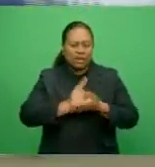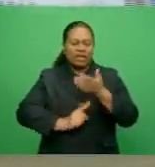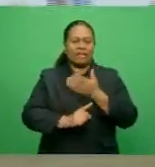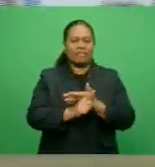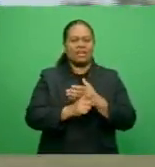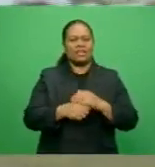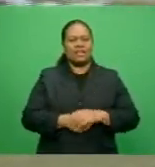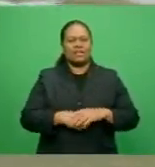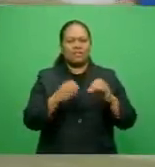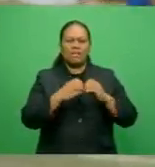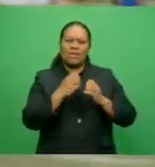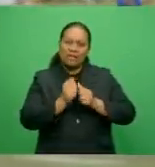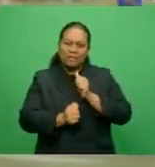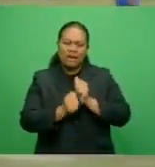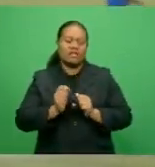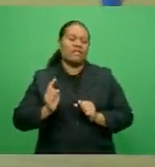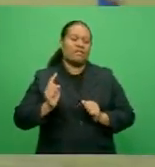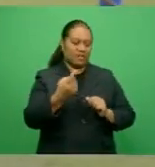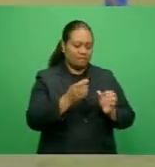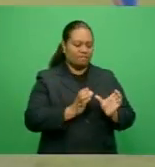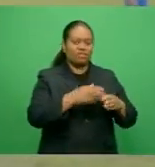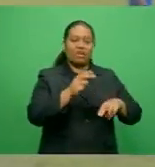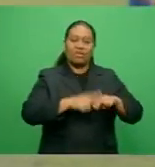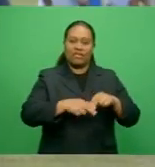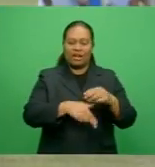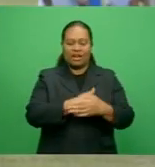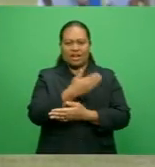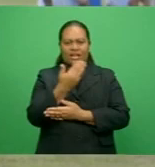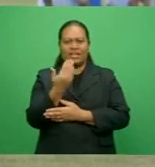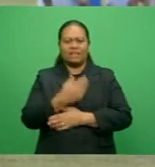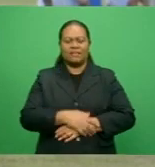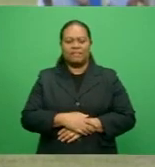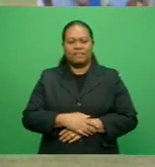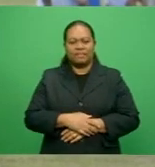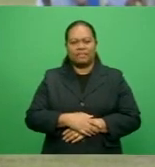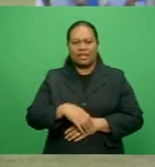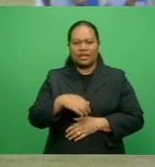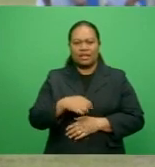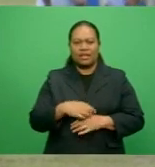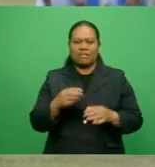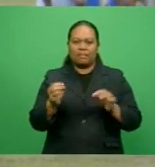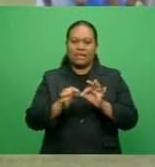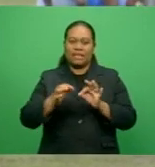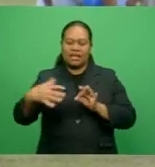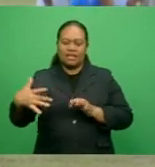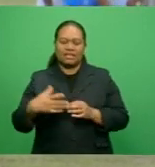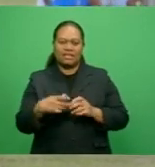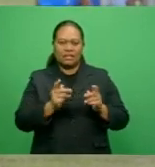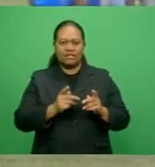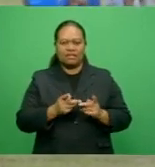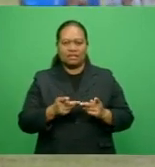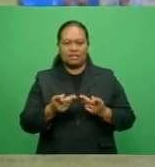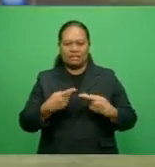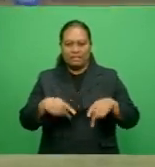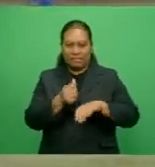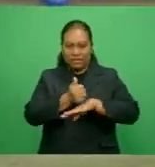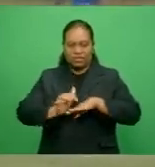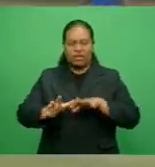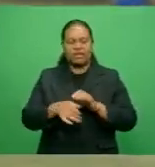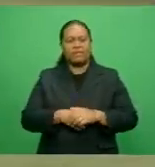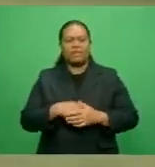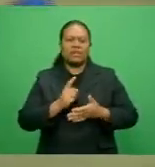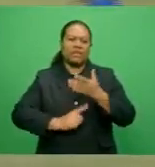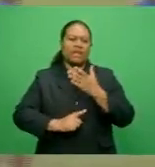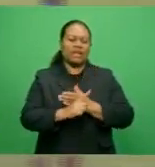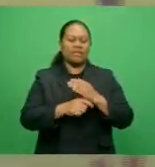Barbarian Brothers in their first pool match on Friday at 9:52 a.m. at Bidesi Park. The 44th Fiji Beta Murray Sevens tournament